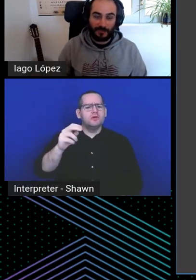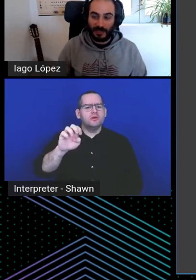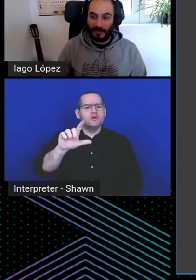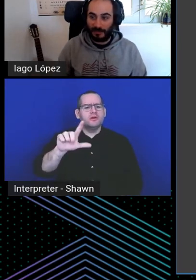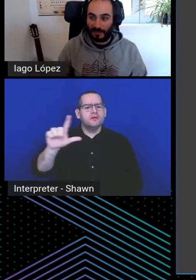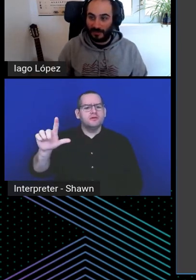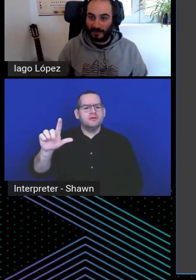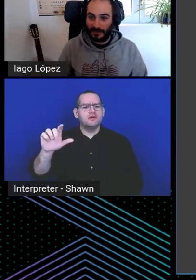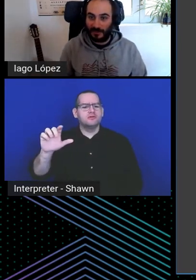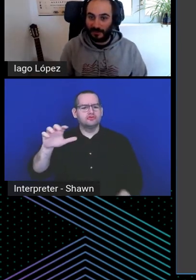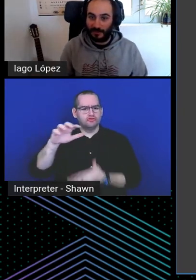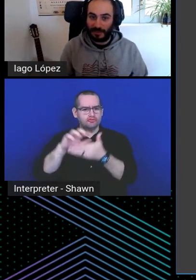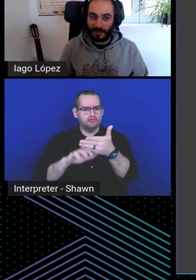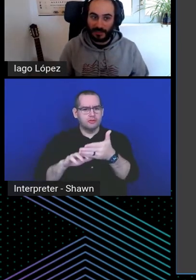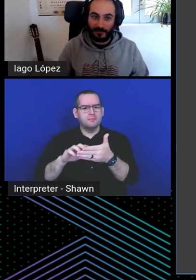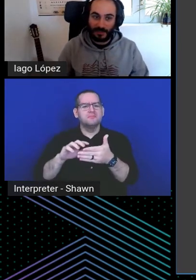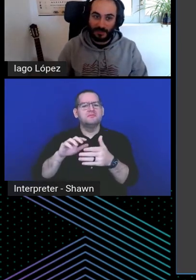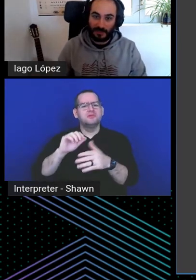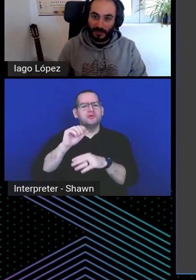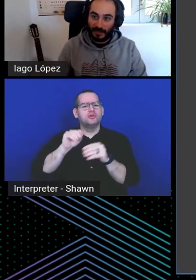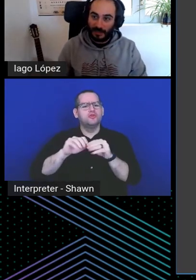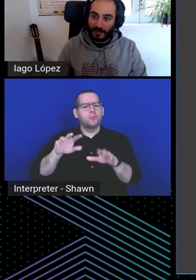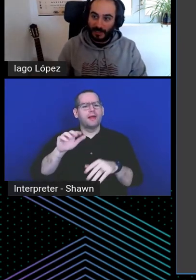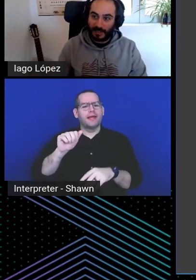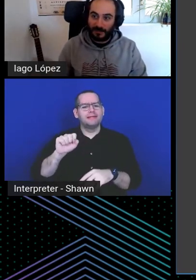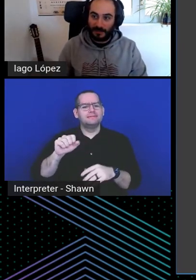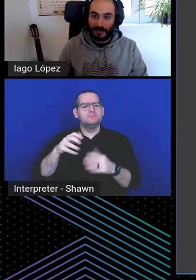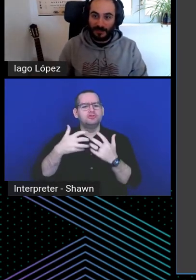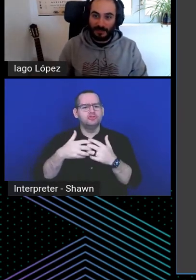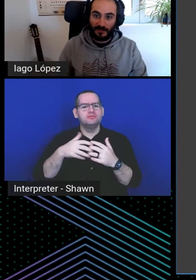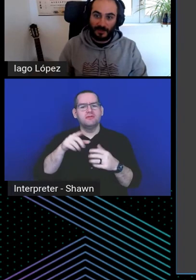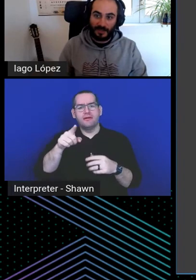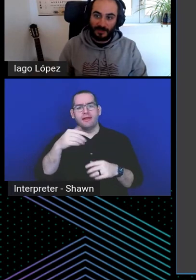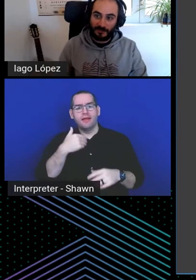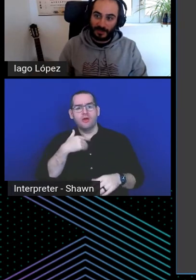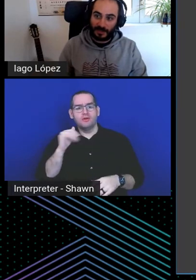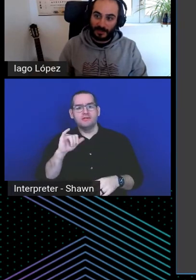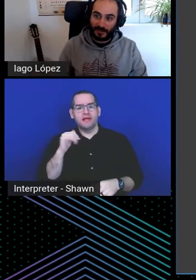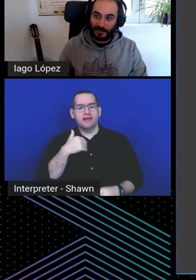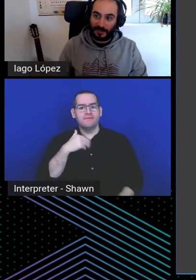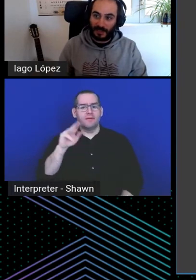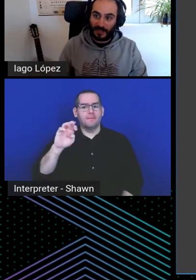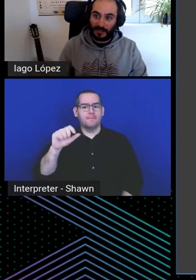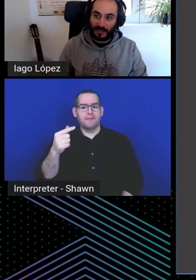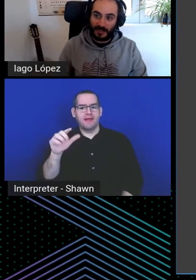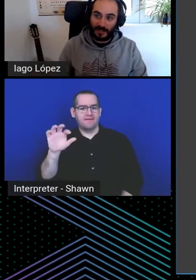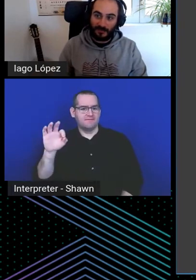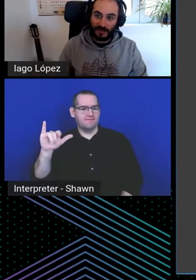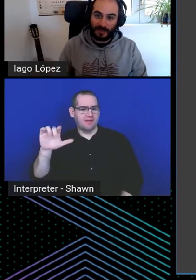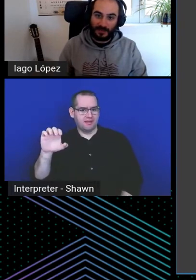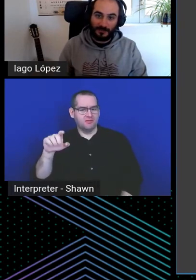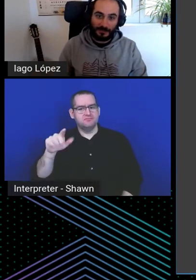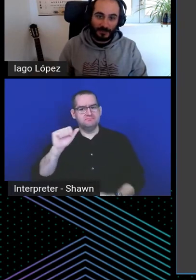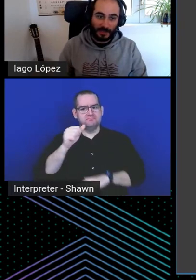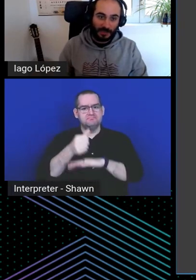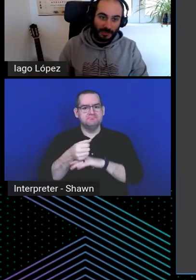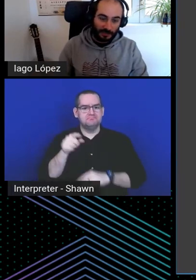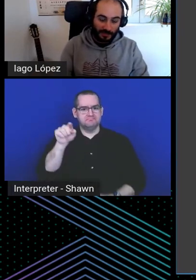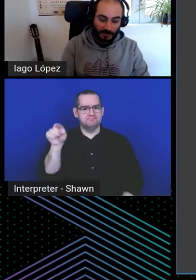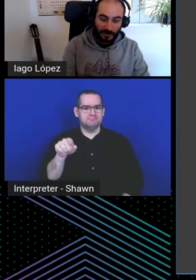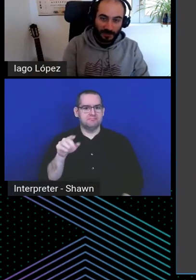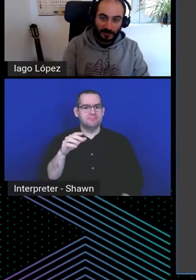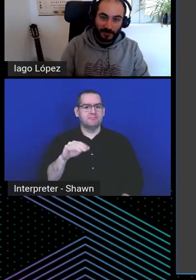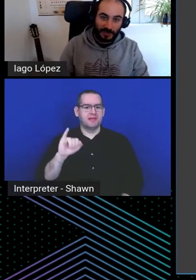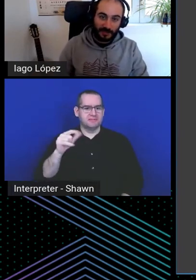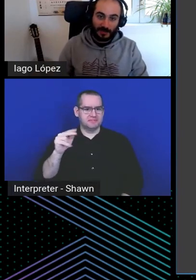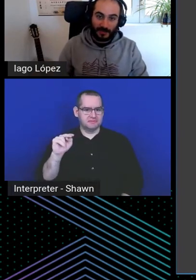have a make file that can generate the actual ignition files, which are these .ign files here. So